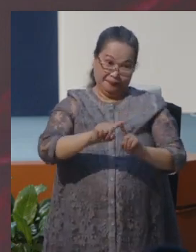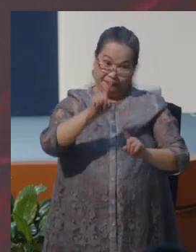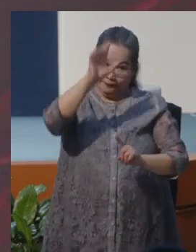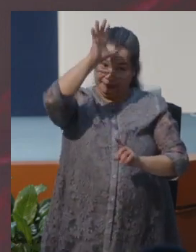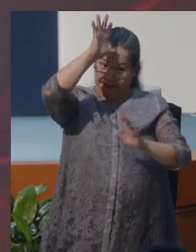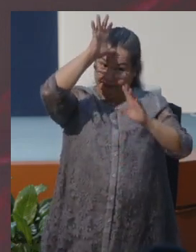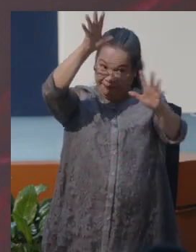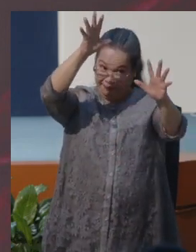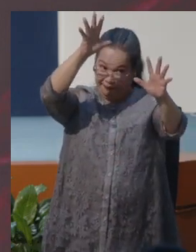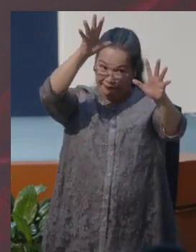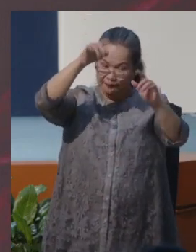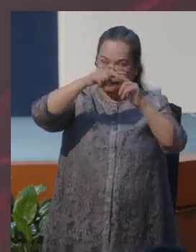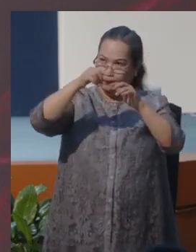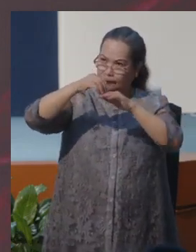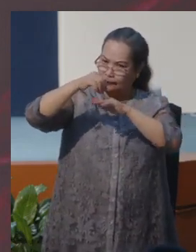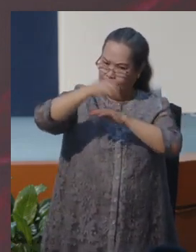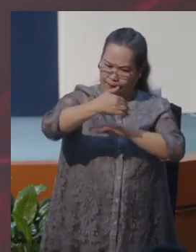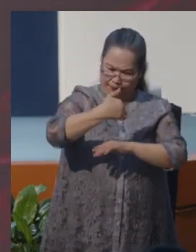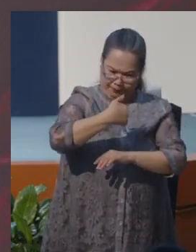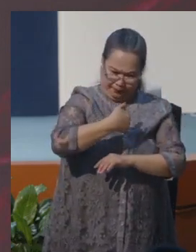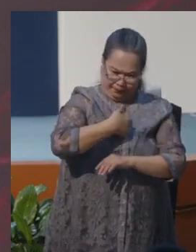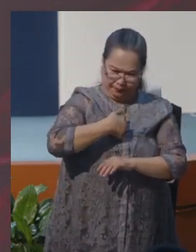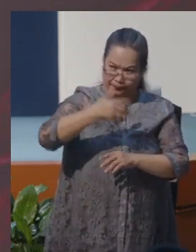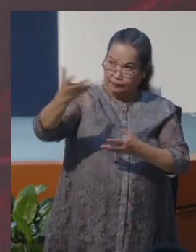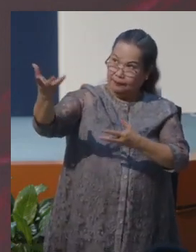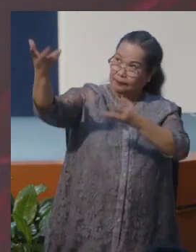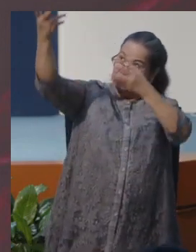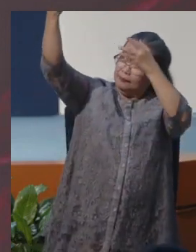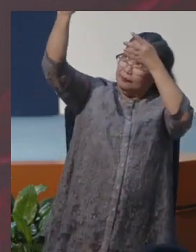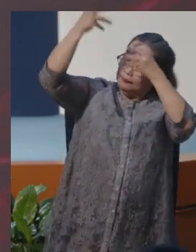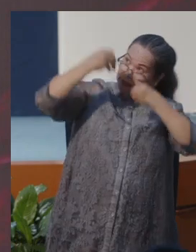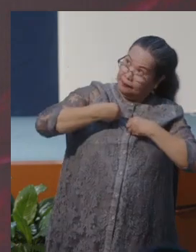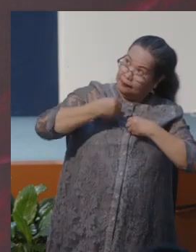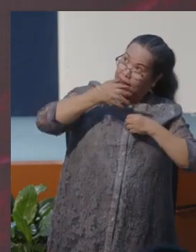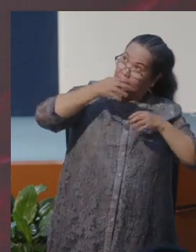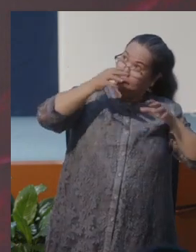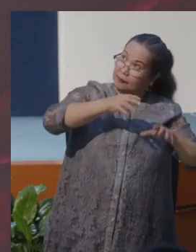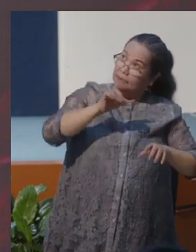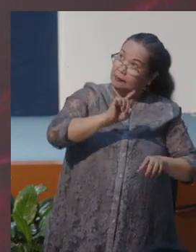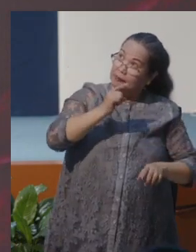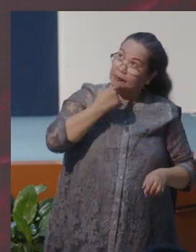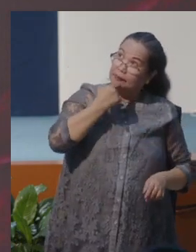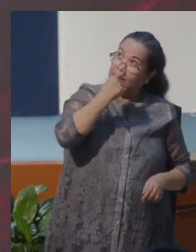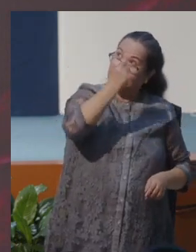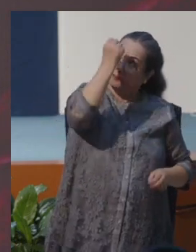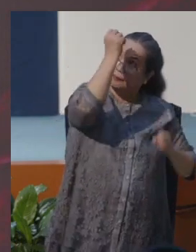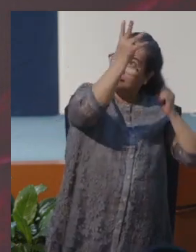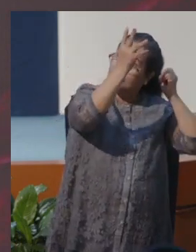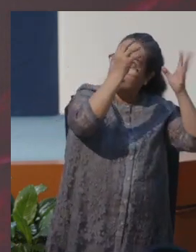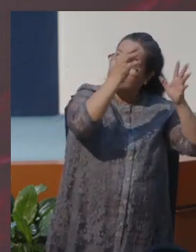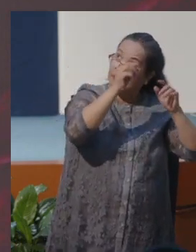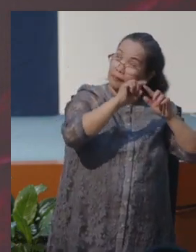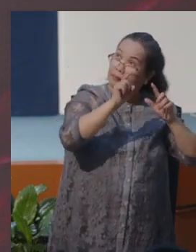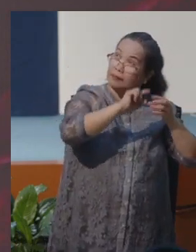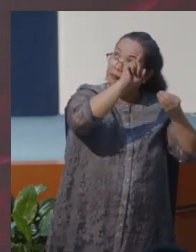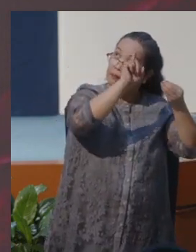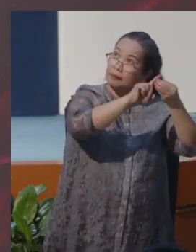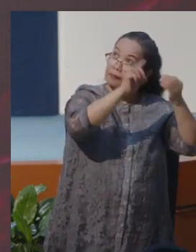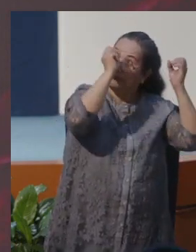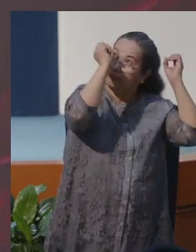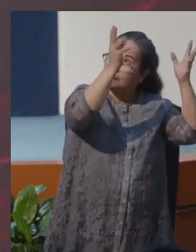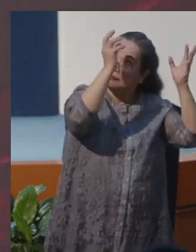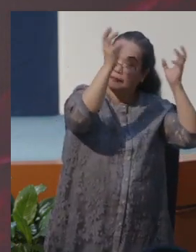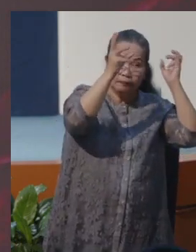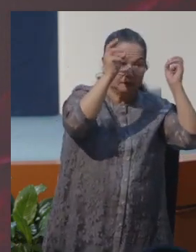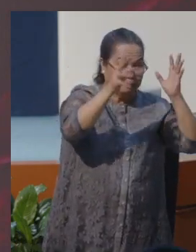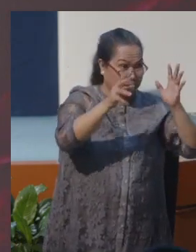sent me has himself given me a commandment what to say and what to speak. John